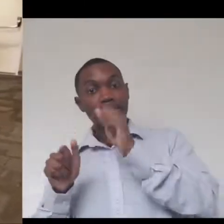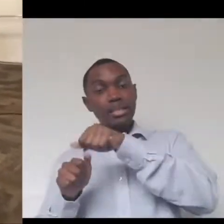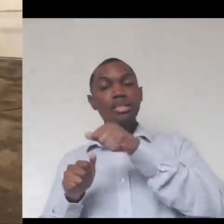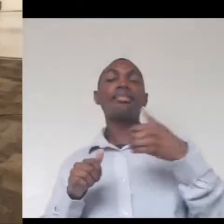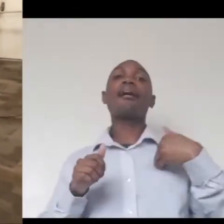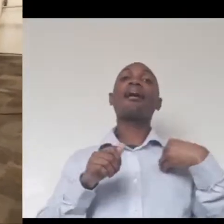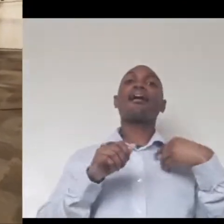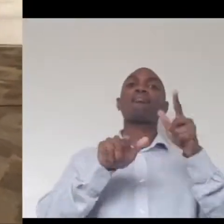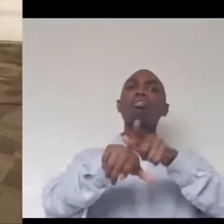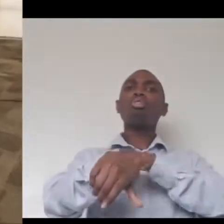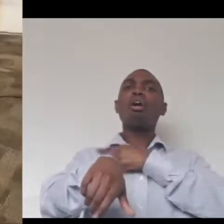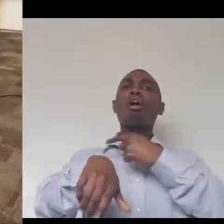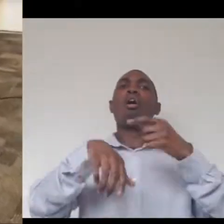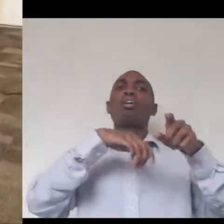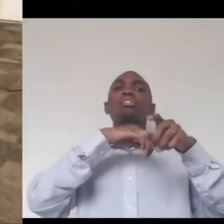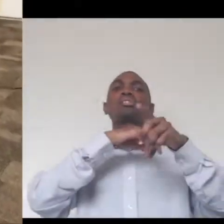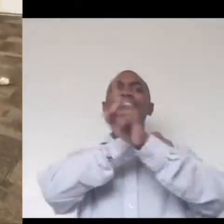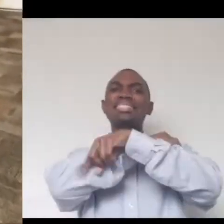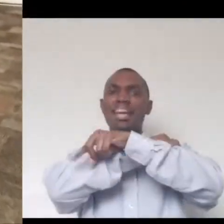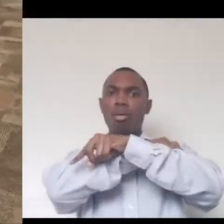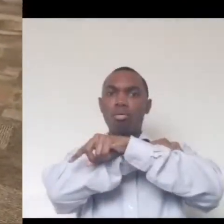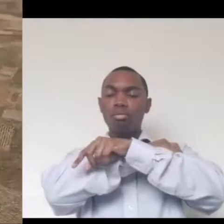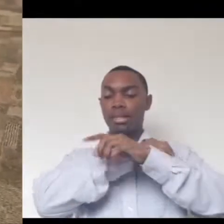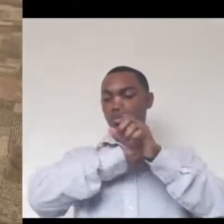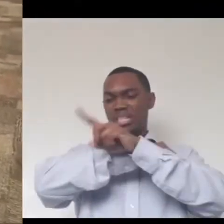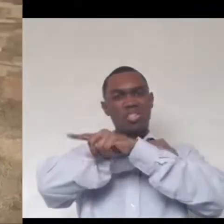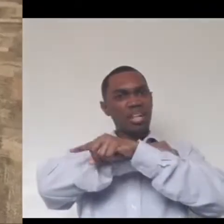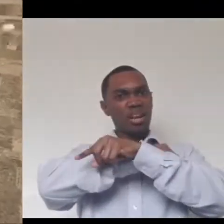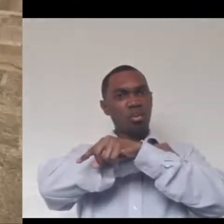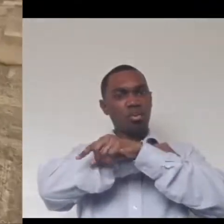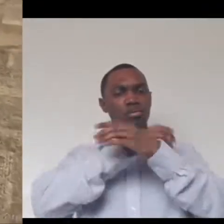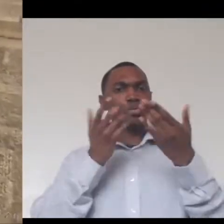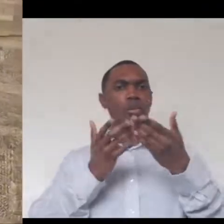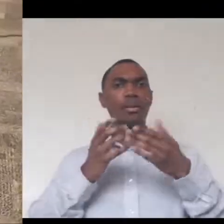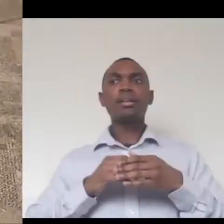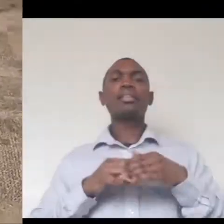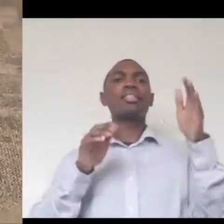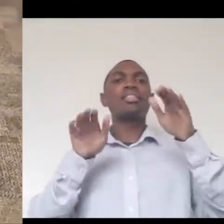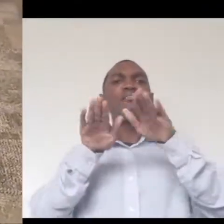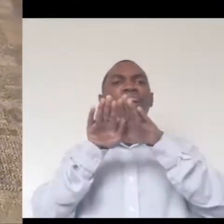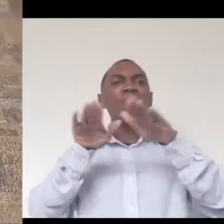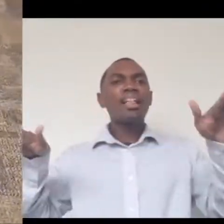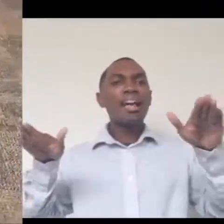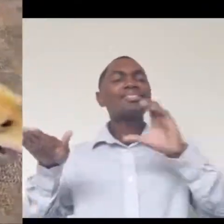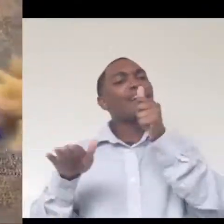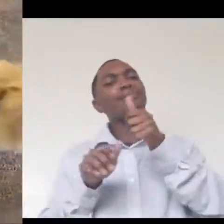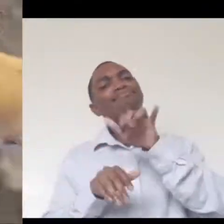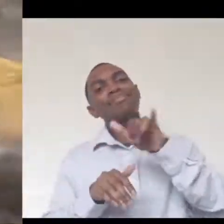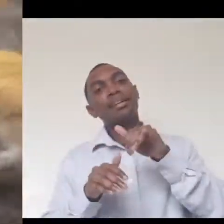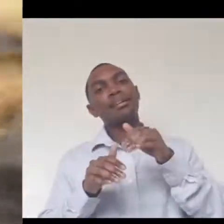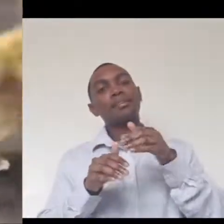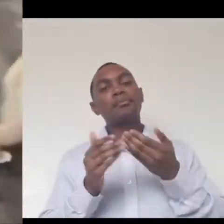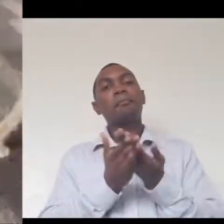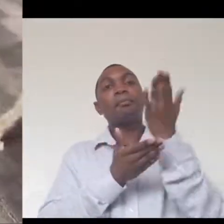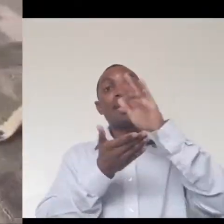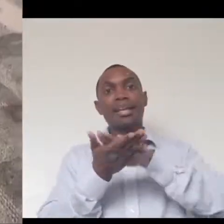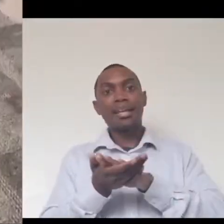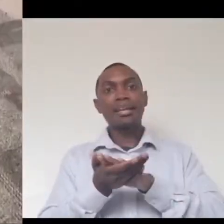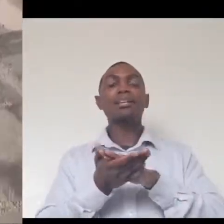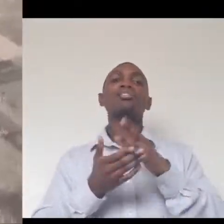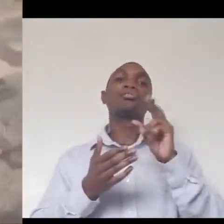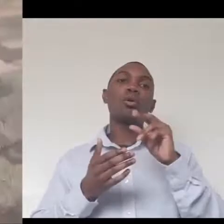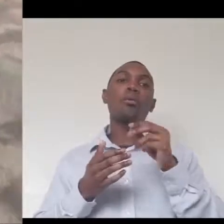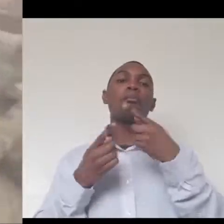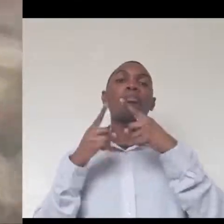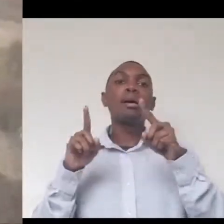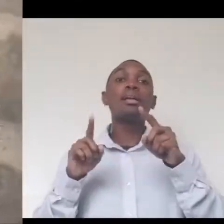tail, but their tails, they are flat. They're not flat like a pancake though. They are flat on the